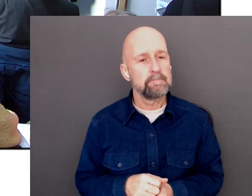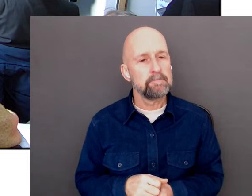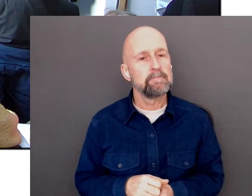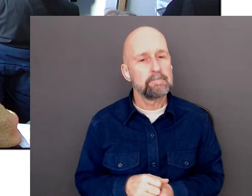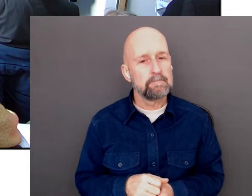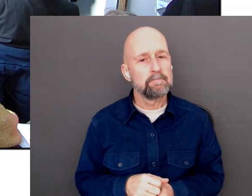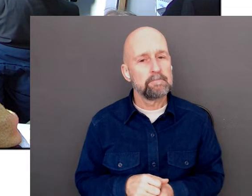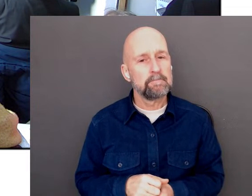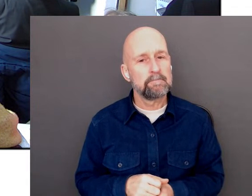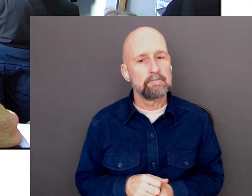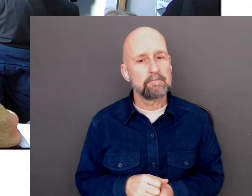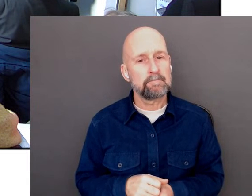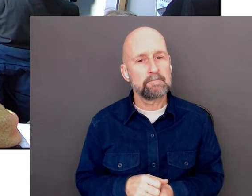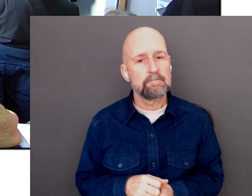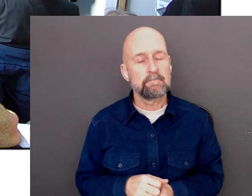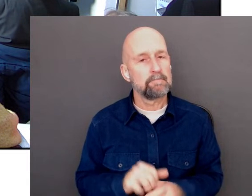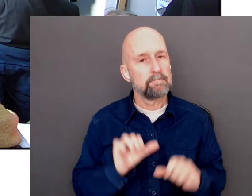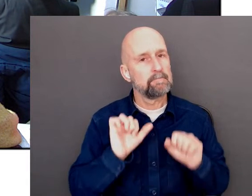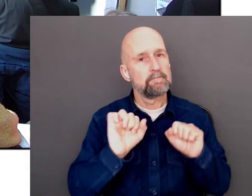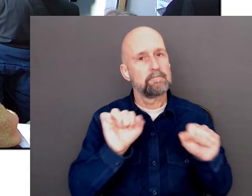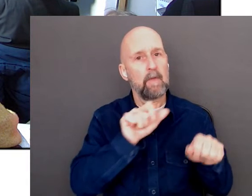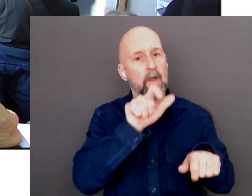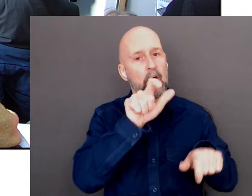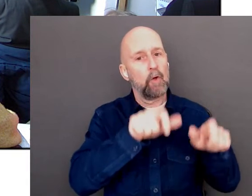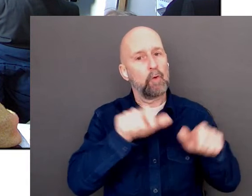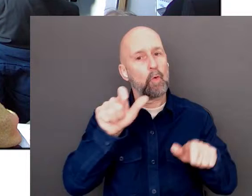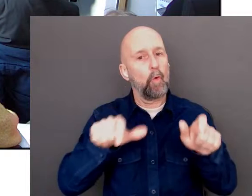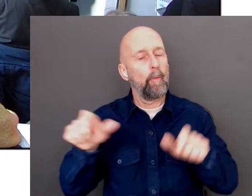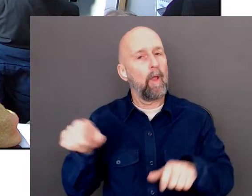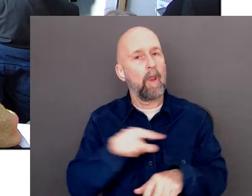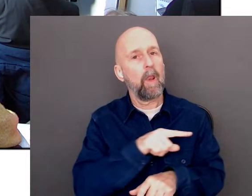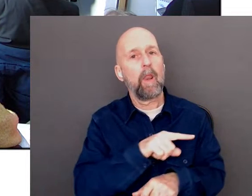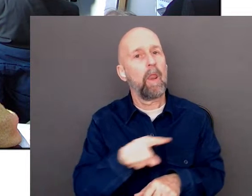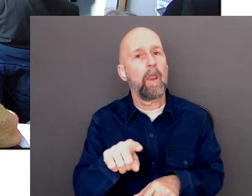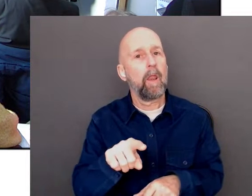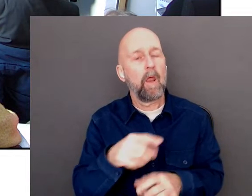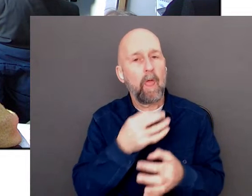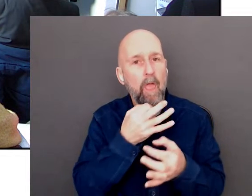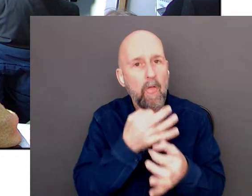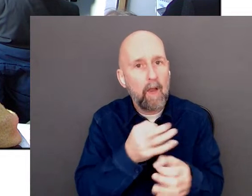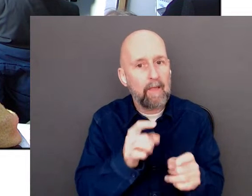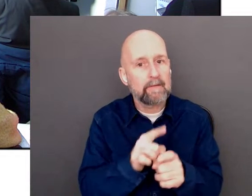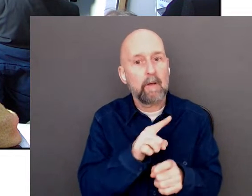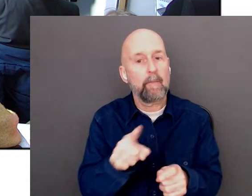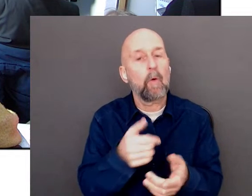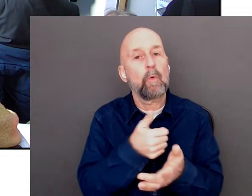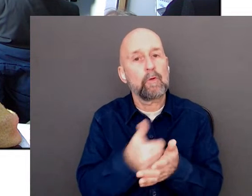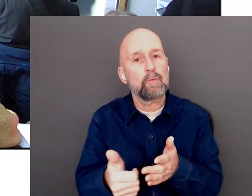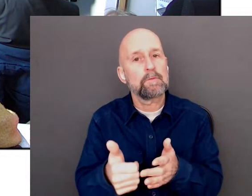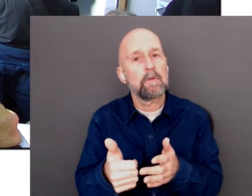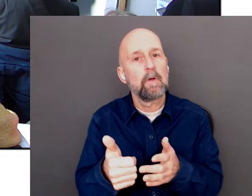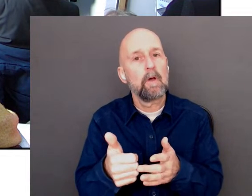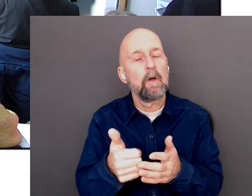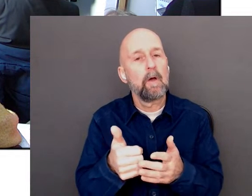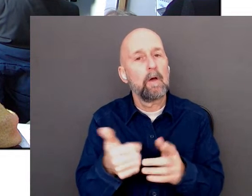every human is attracted by stuff, but we often use references,